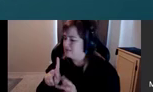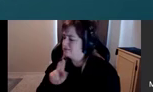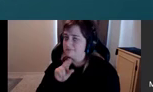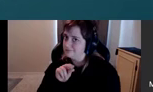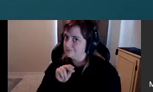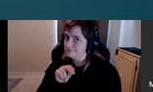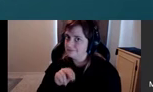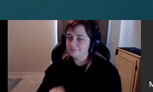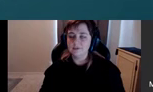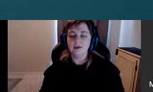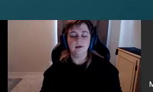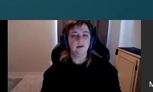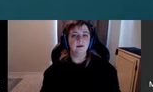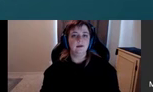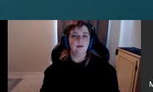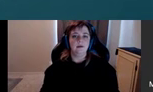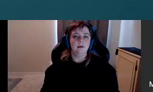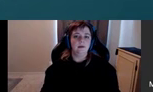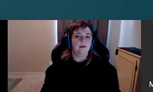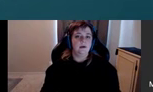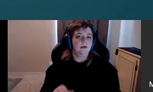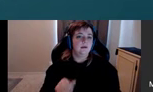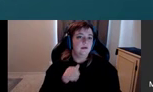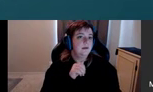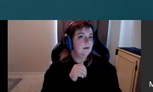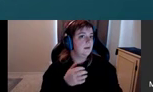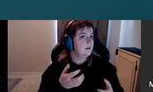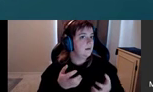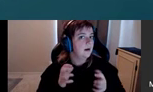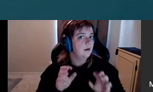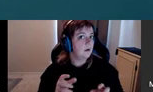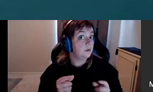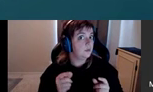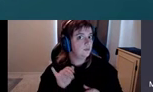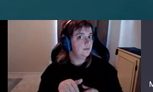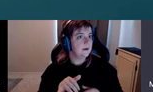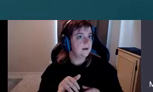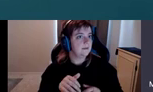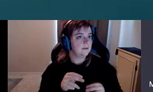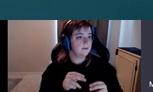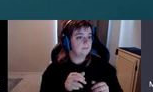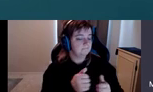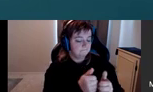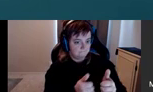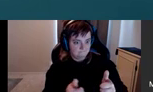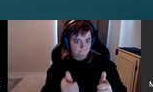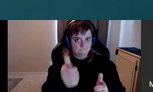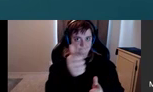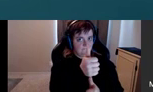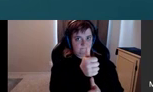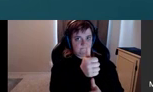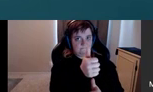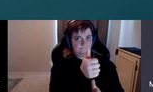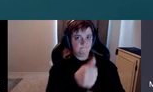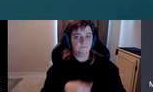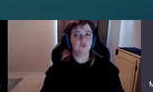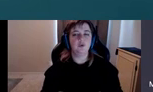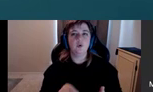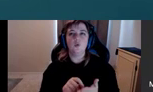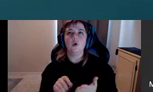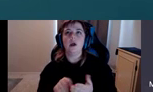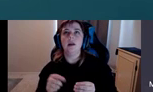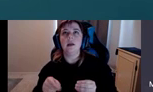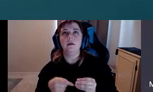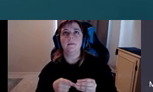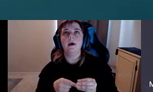to make ourselves seem higher. Mm-hmm. Writing should be about